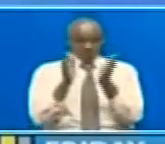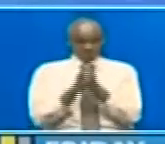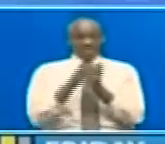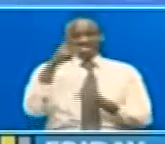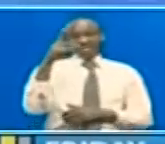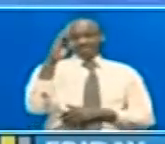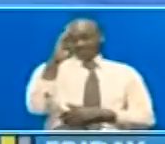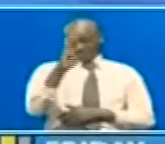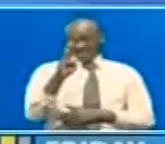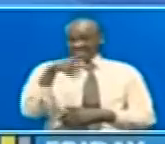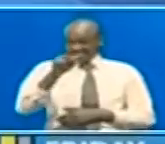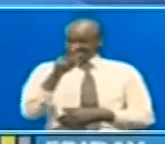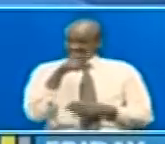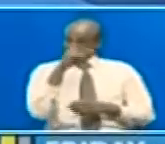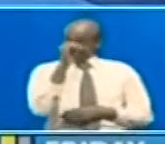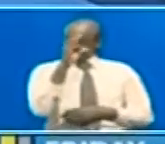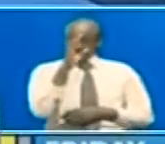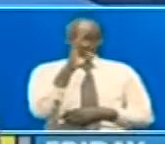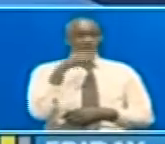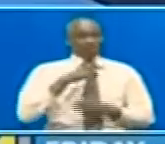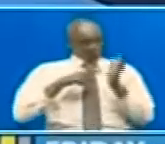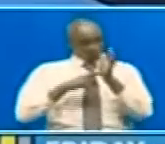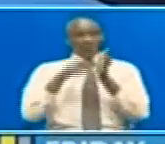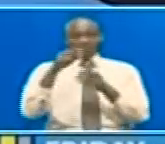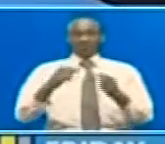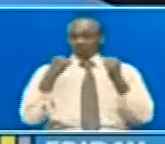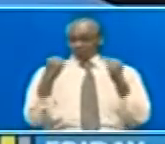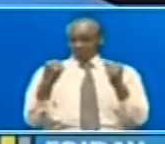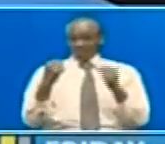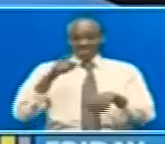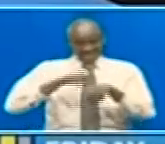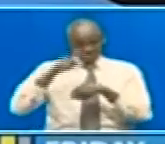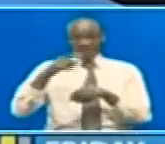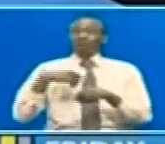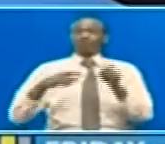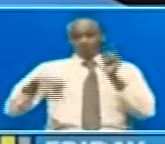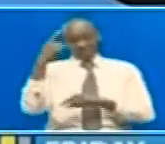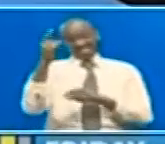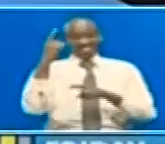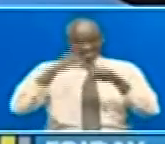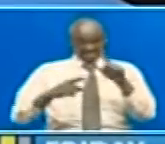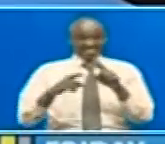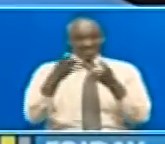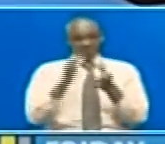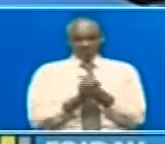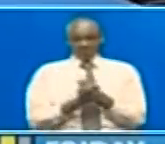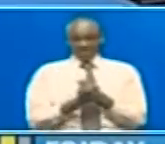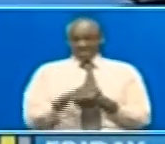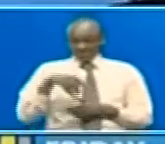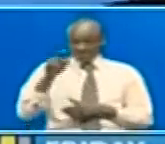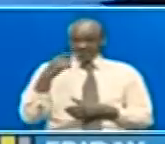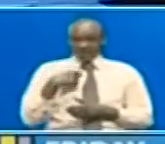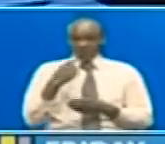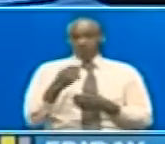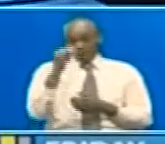KCB. The Bankers will be out to display their dominance as they seek to carry this year's title. Elsewhere in tennis, Kevin Cheruiyot and the